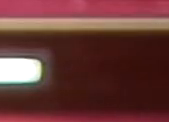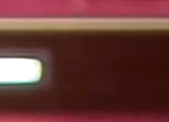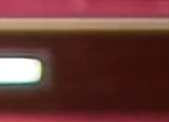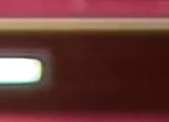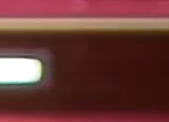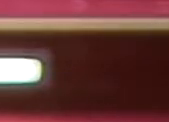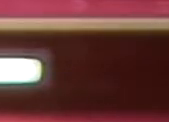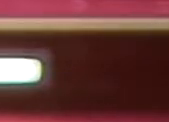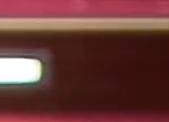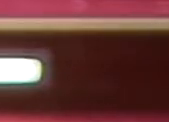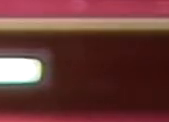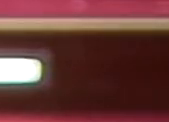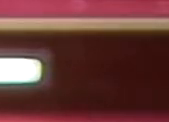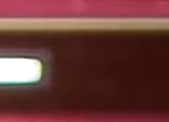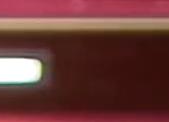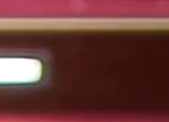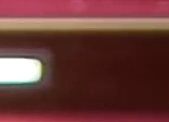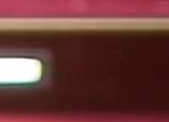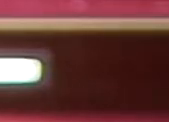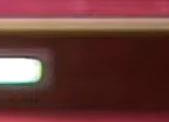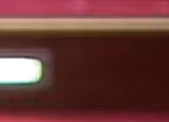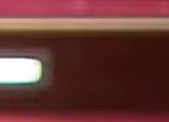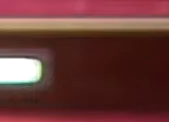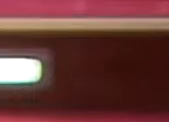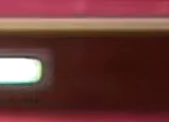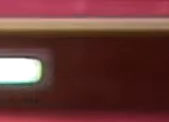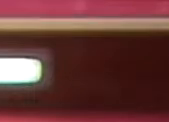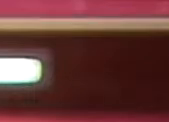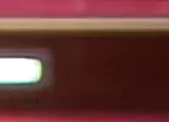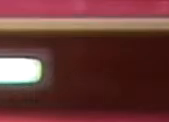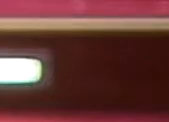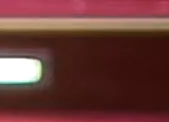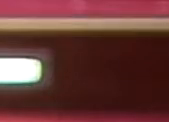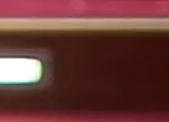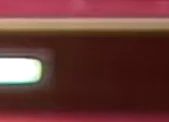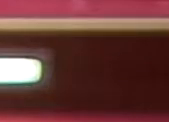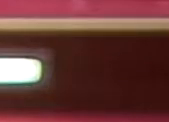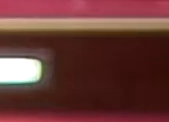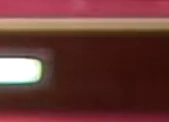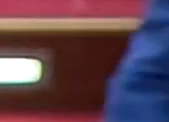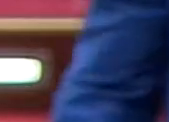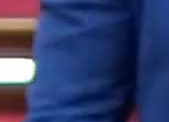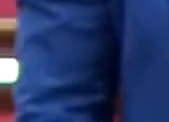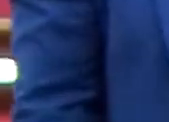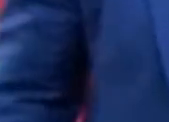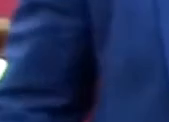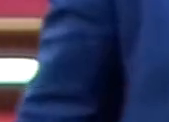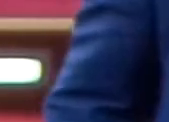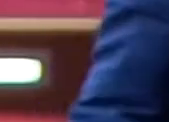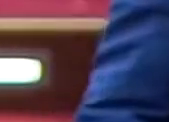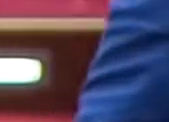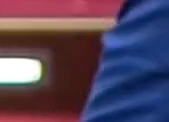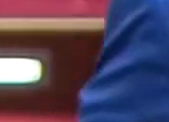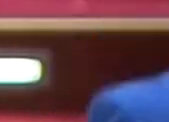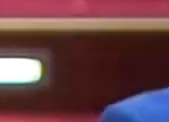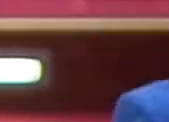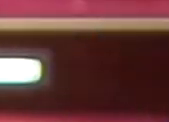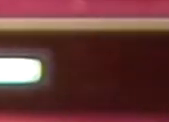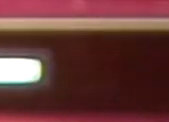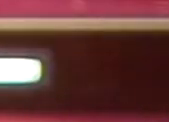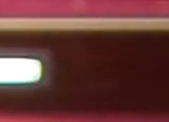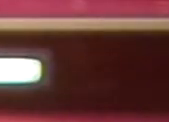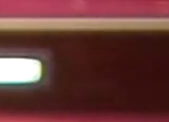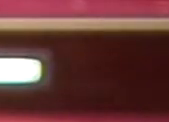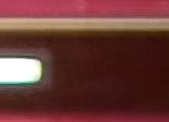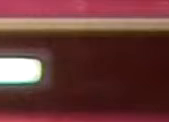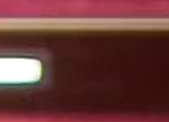Speaker. So the truth of the matter is the issues of corruption. Mr. Speaker, it's the highest time the government needs to